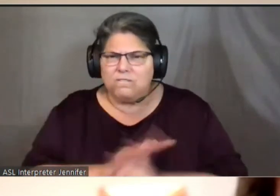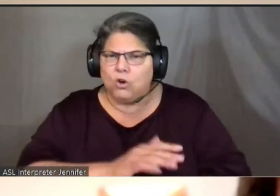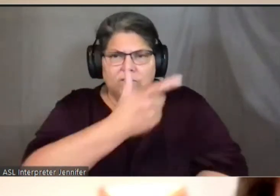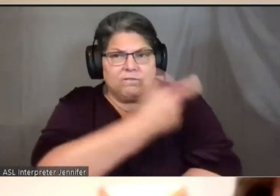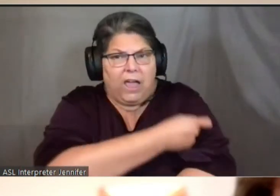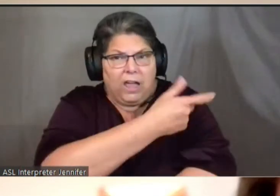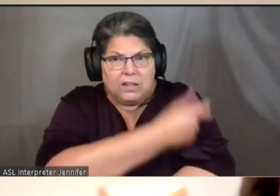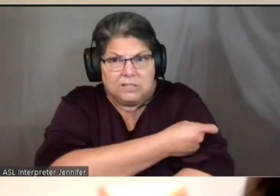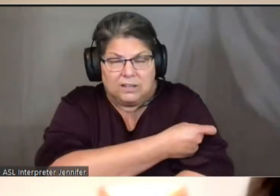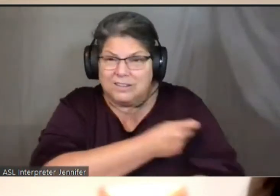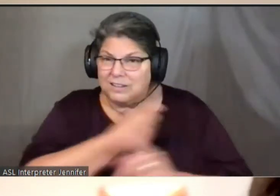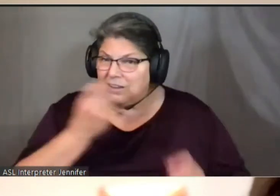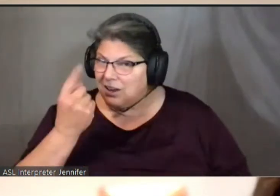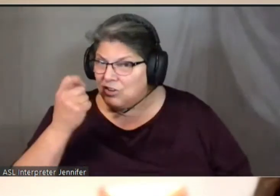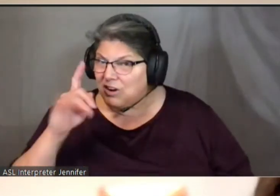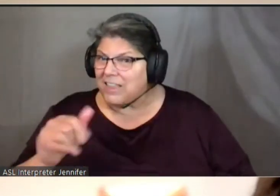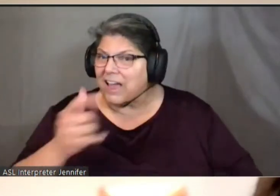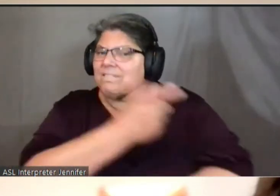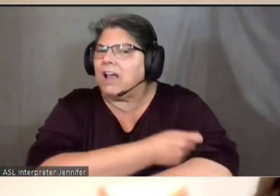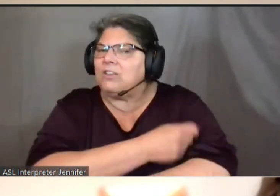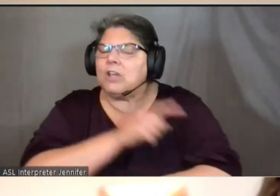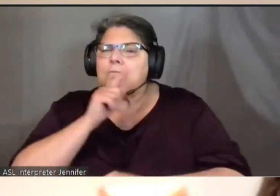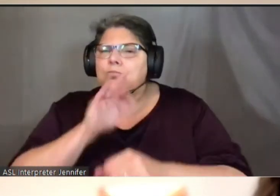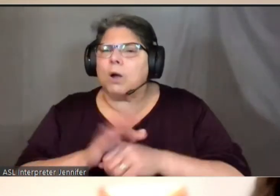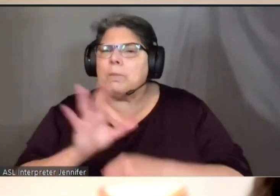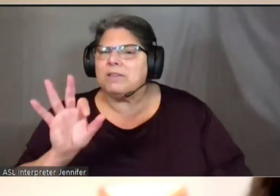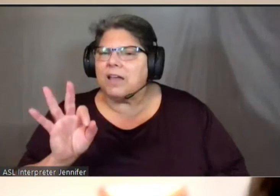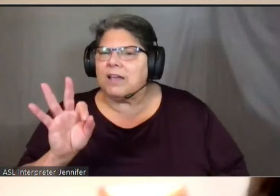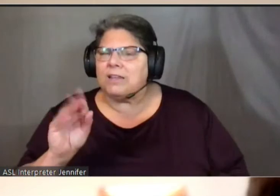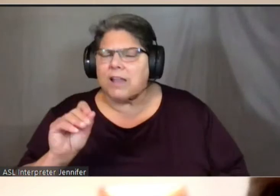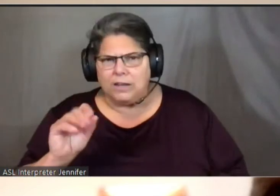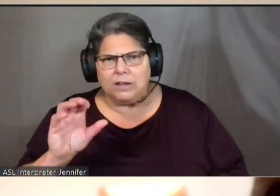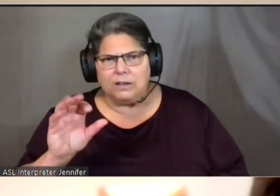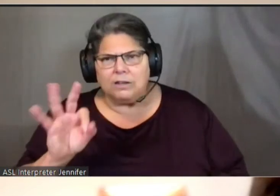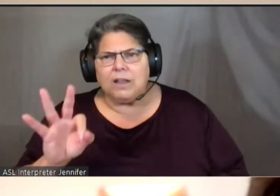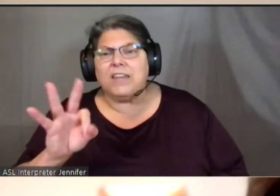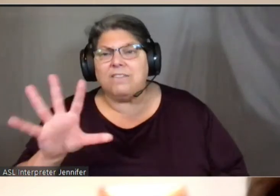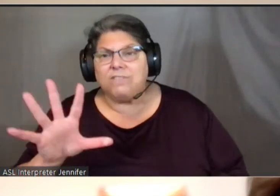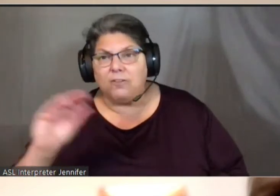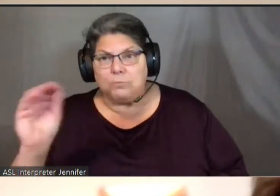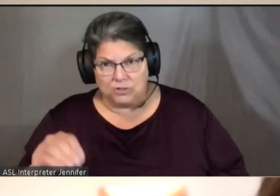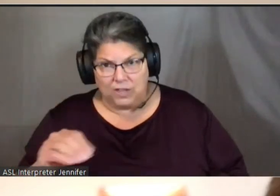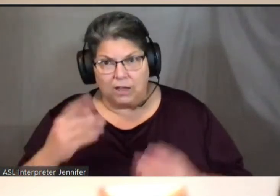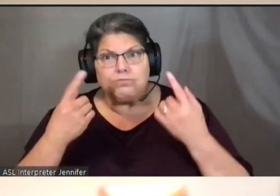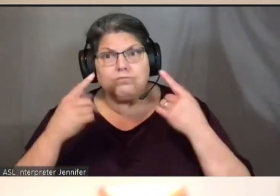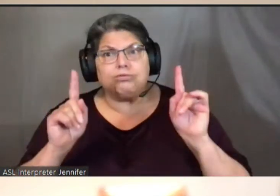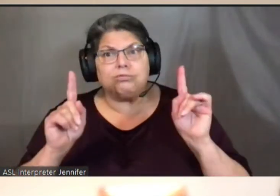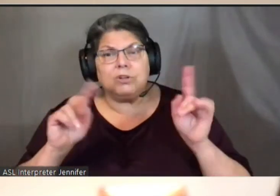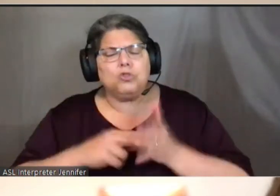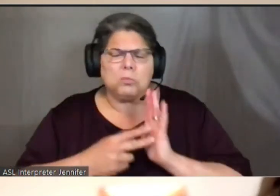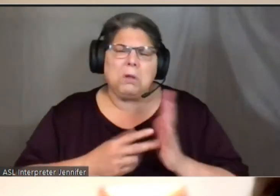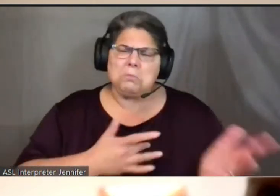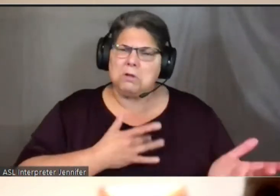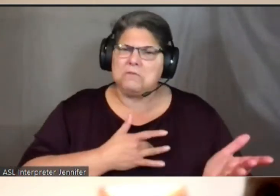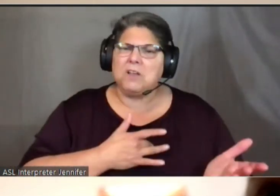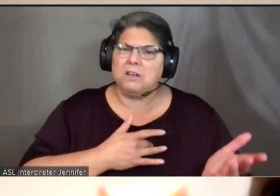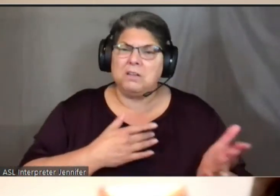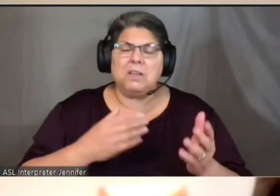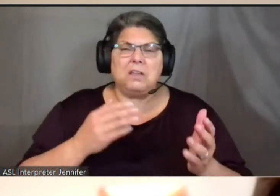with 95% efficacy, which means 5% would be expected to